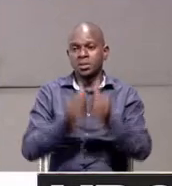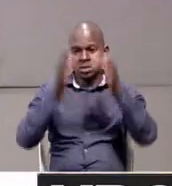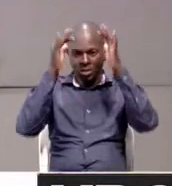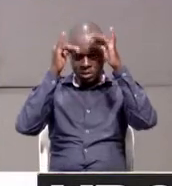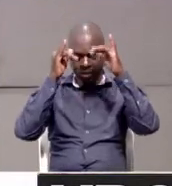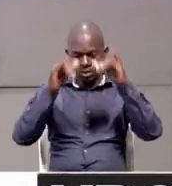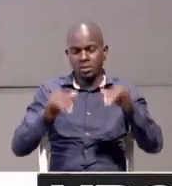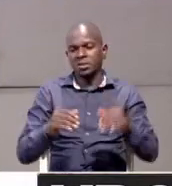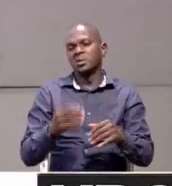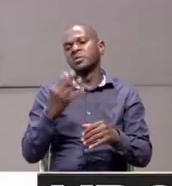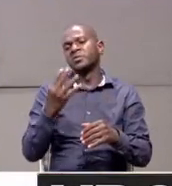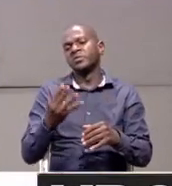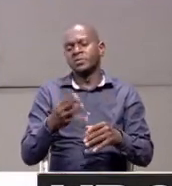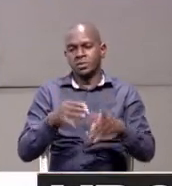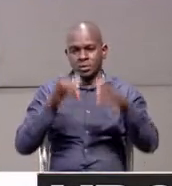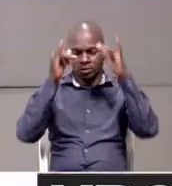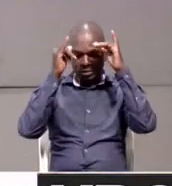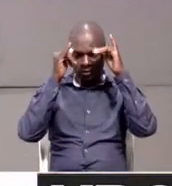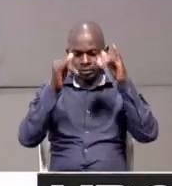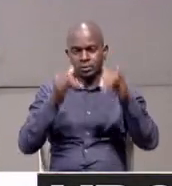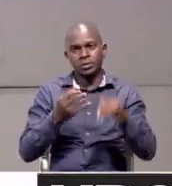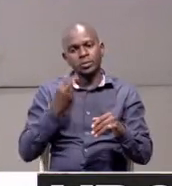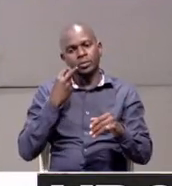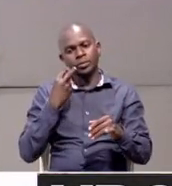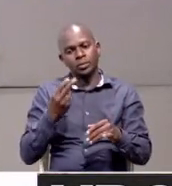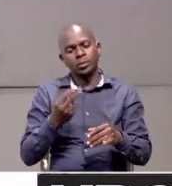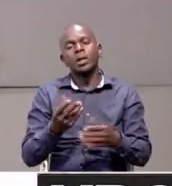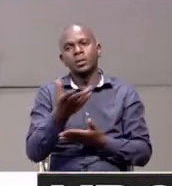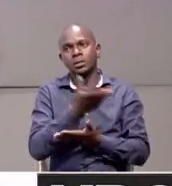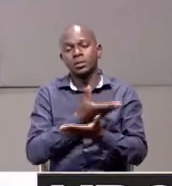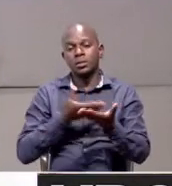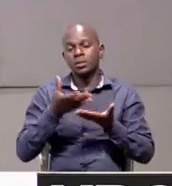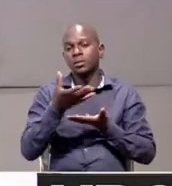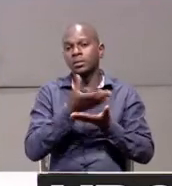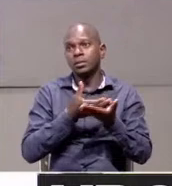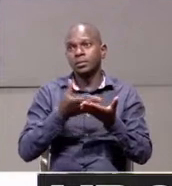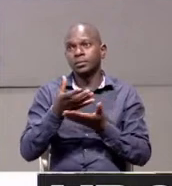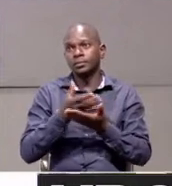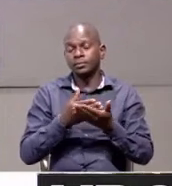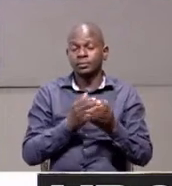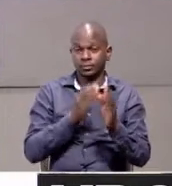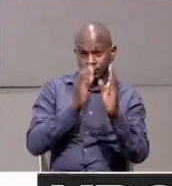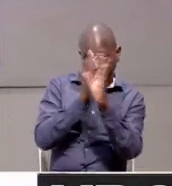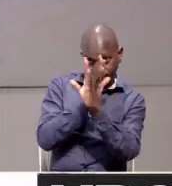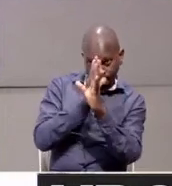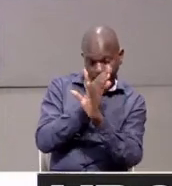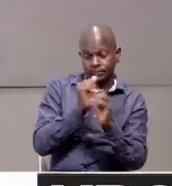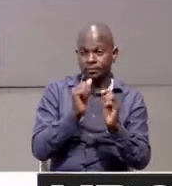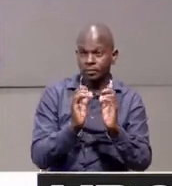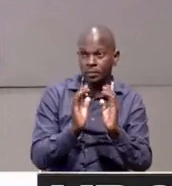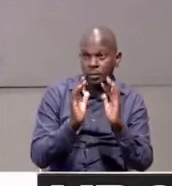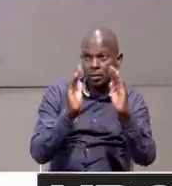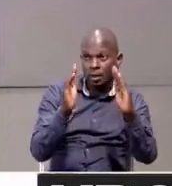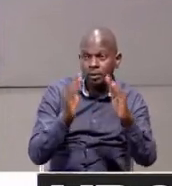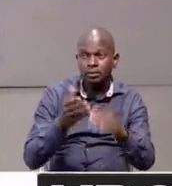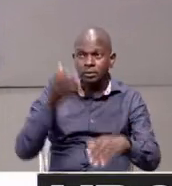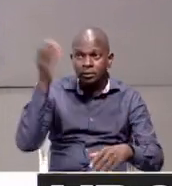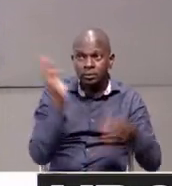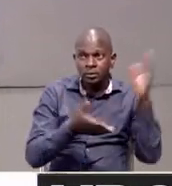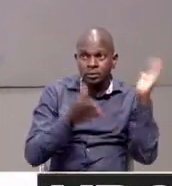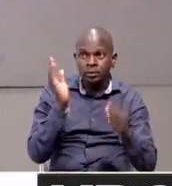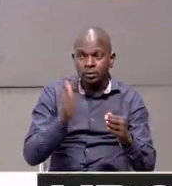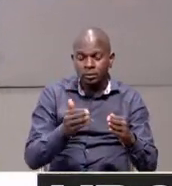steal 4 cows. And you saw in the discussion, they go and hide in a bush and begin slaughtering,